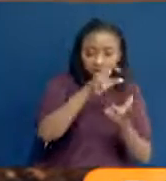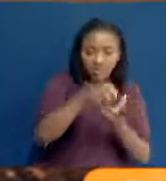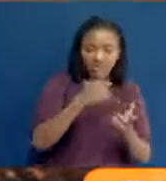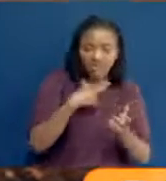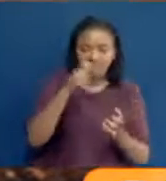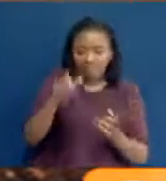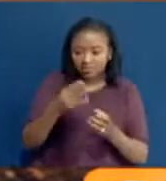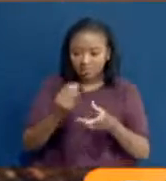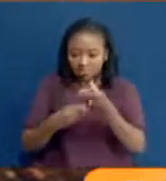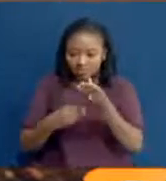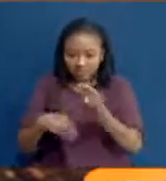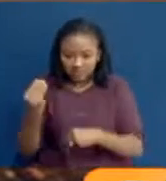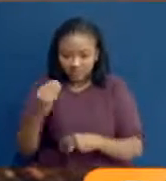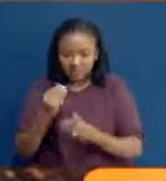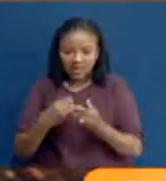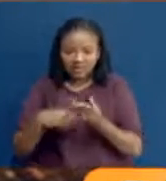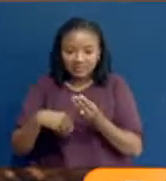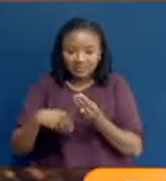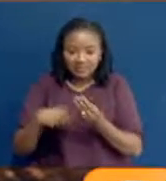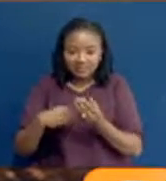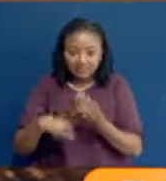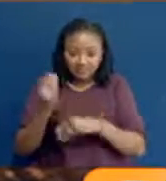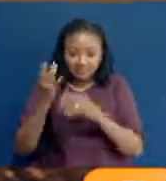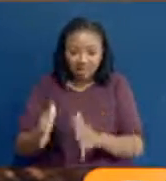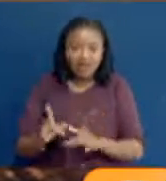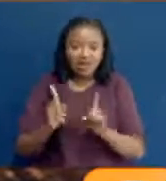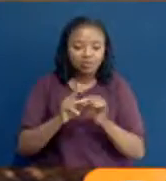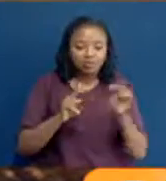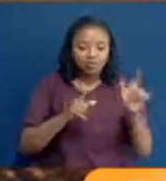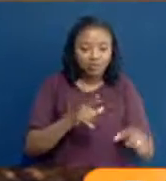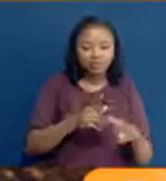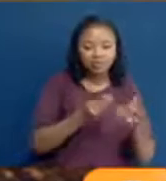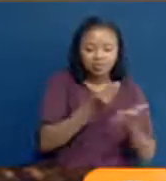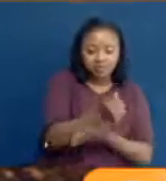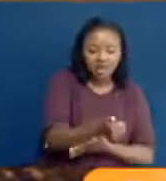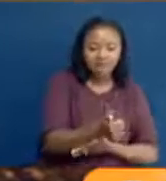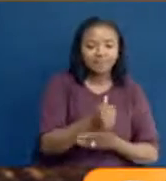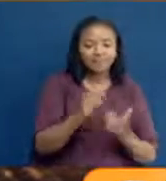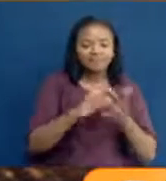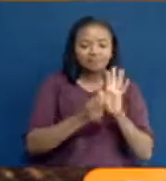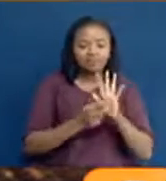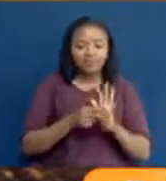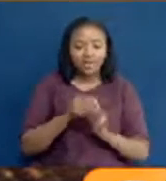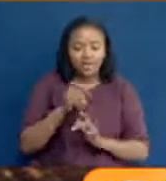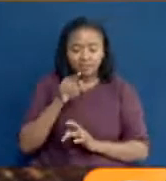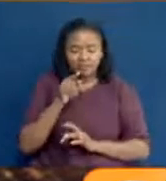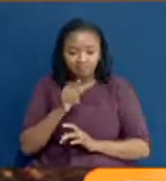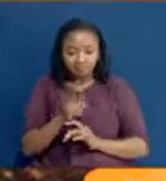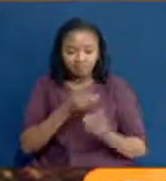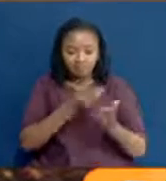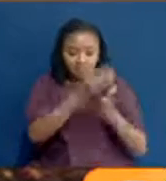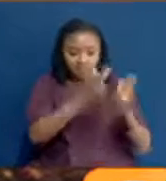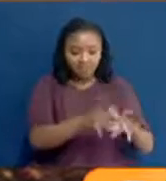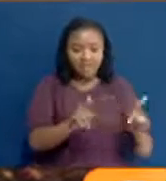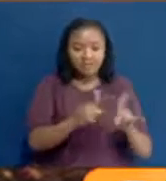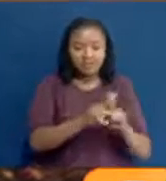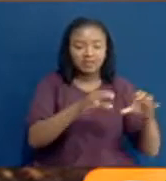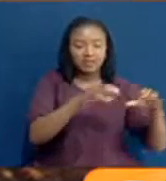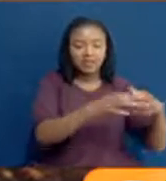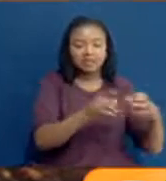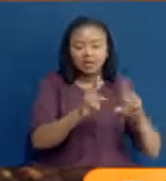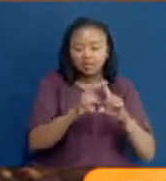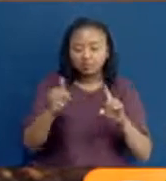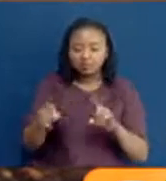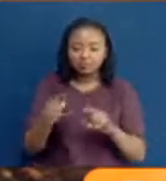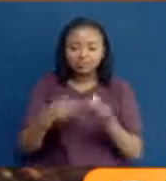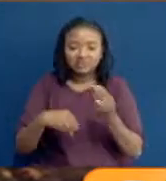a seller. Mm-hmm. In this case, the commodity is the certificate, and the buyer would be companies that would like to accelerate their